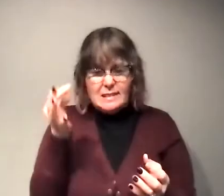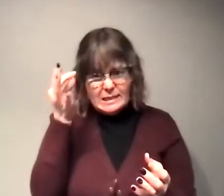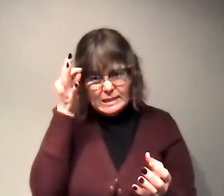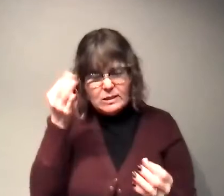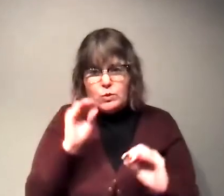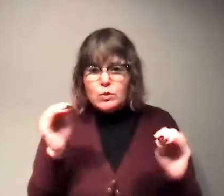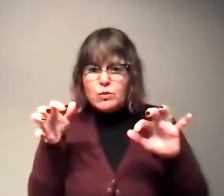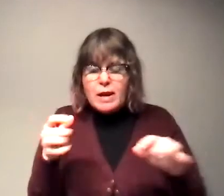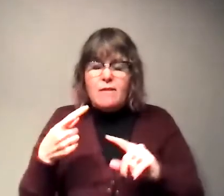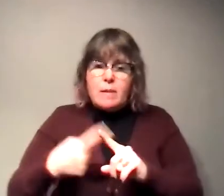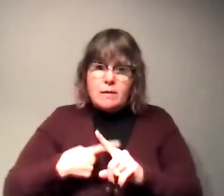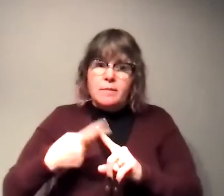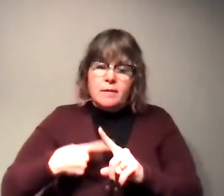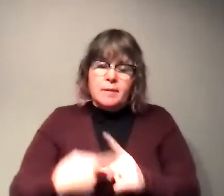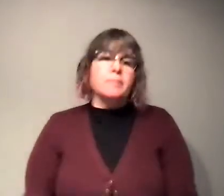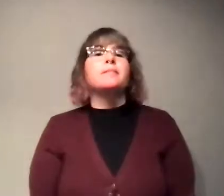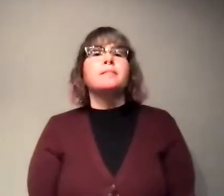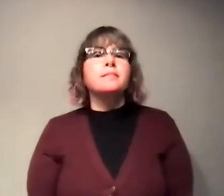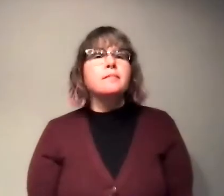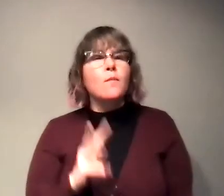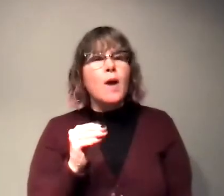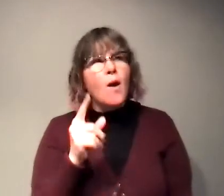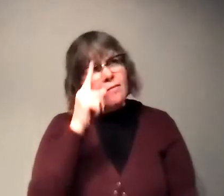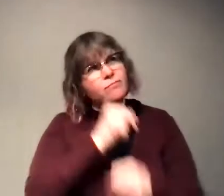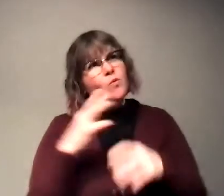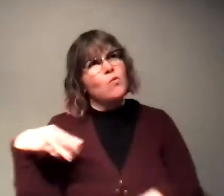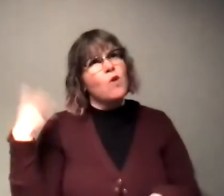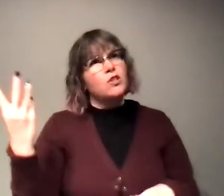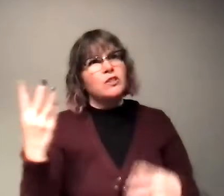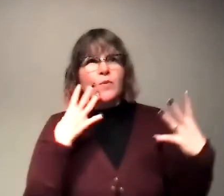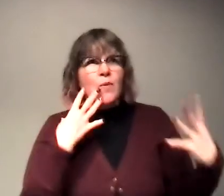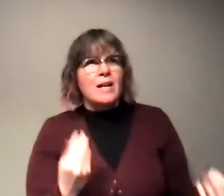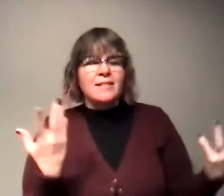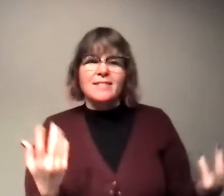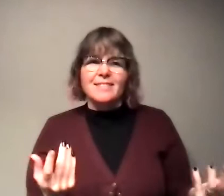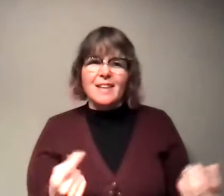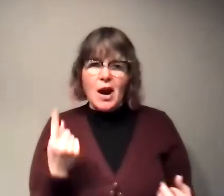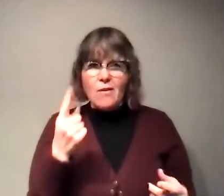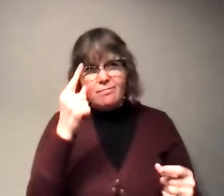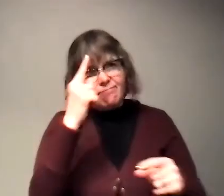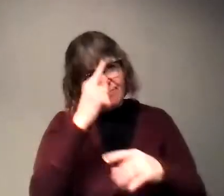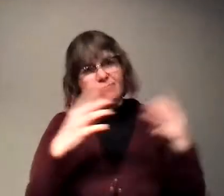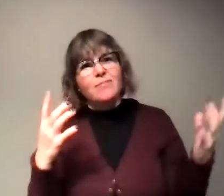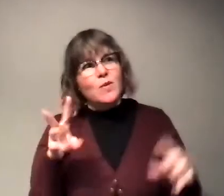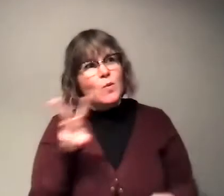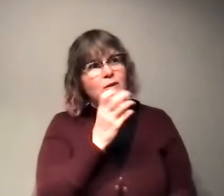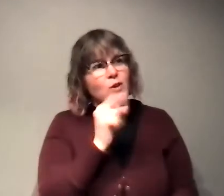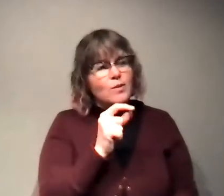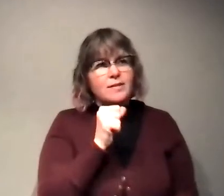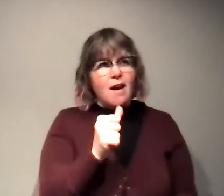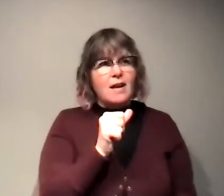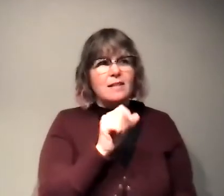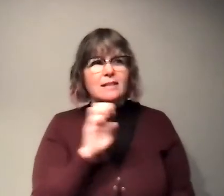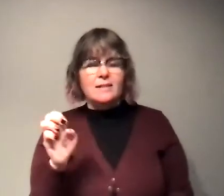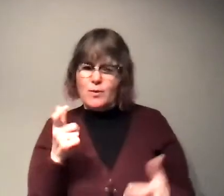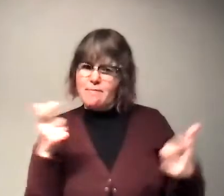months. Wow. I always think of Washington as being so wet because I'm always thinking of the West Coast, but it's such a